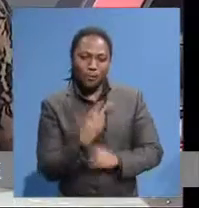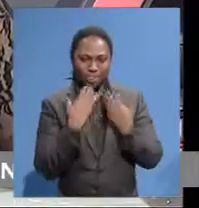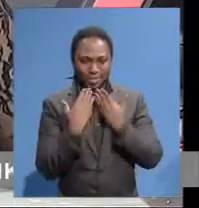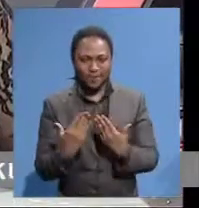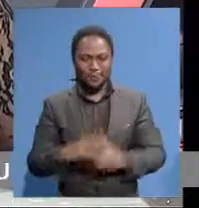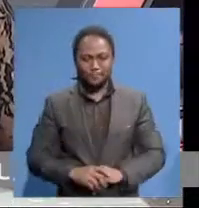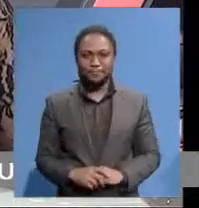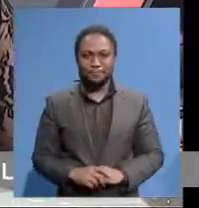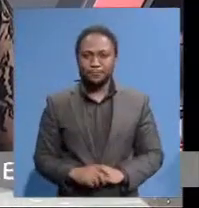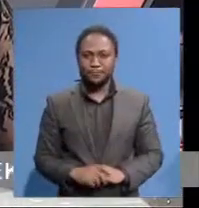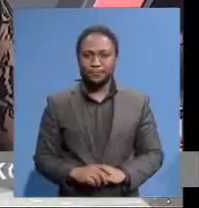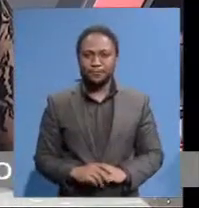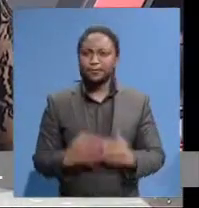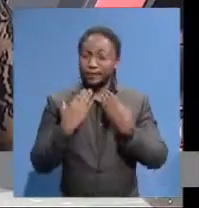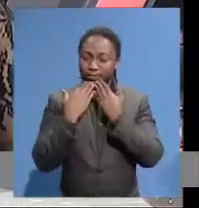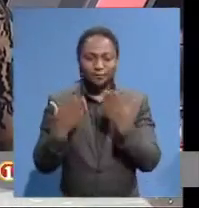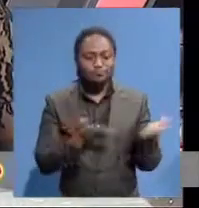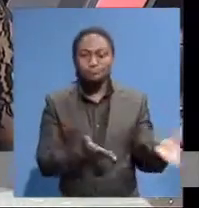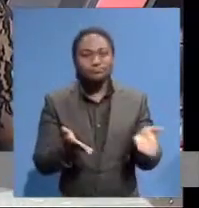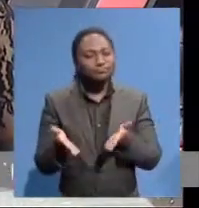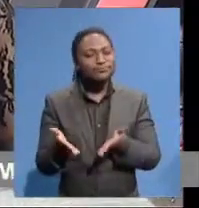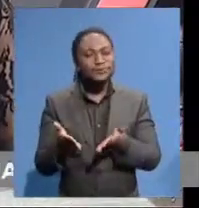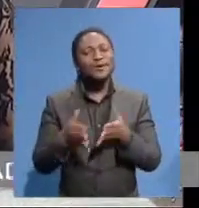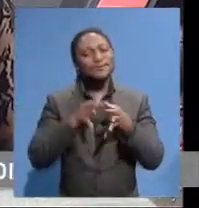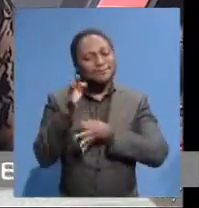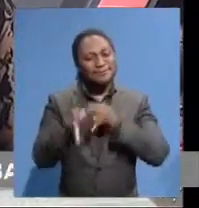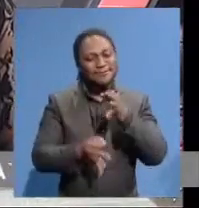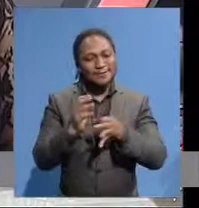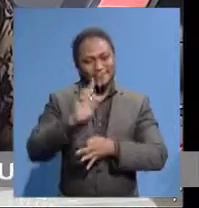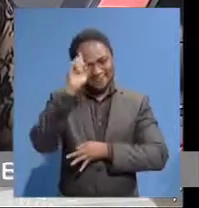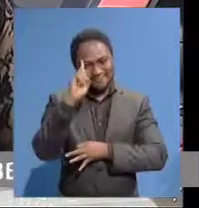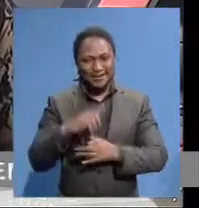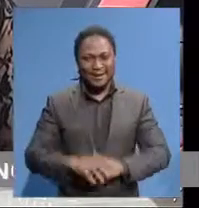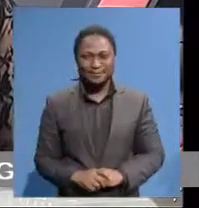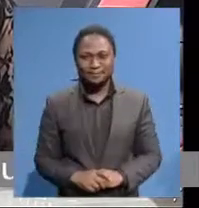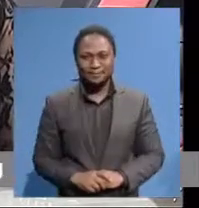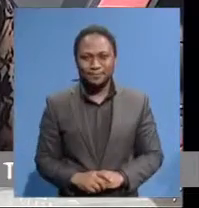you for taking time out to share your Madiba special moments with us.